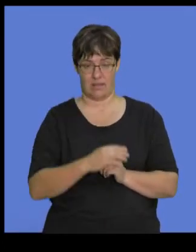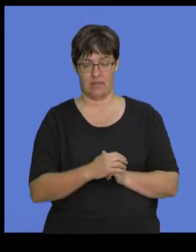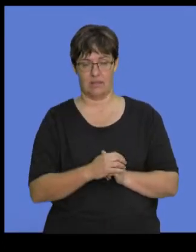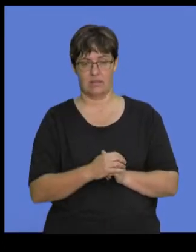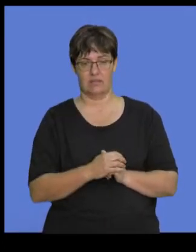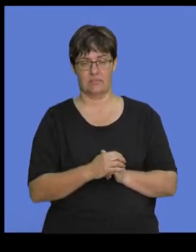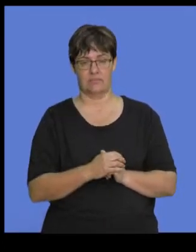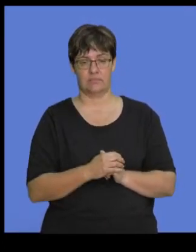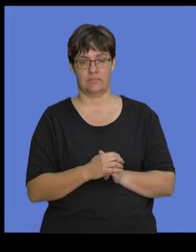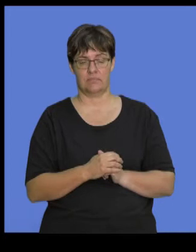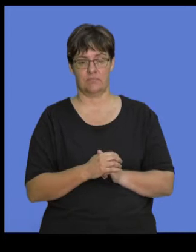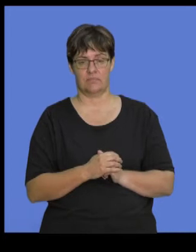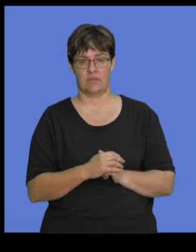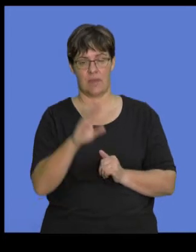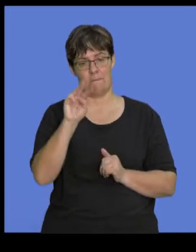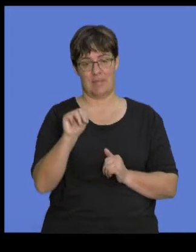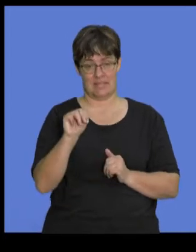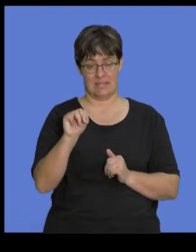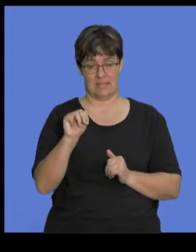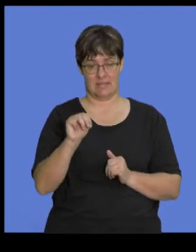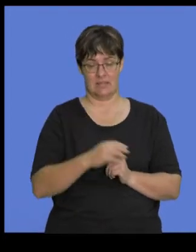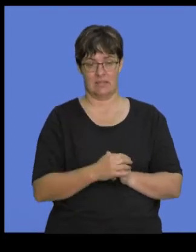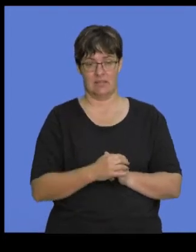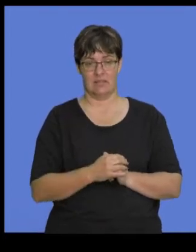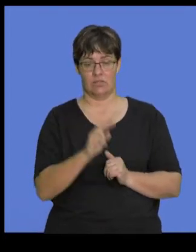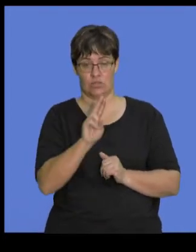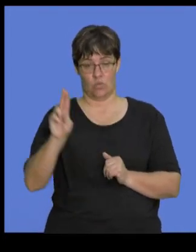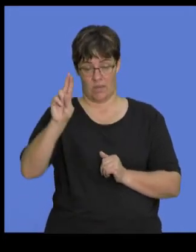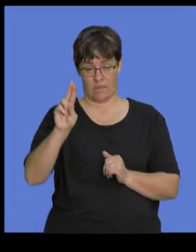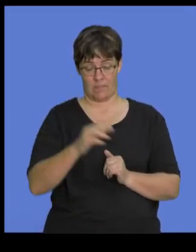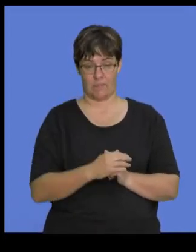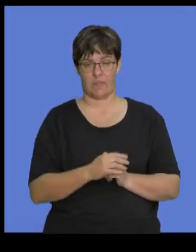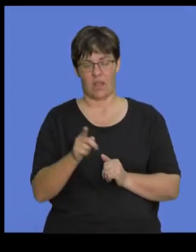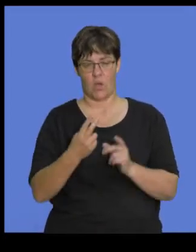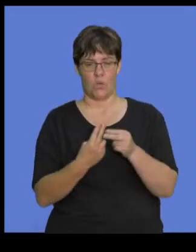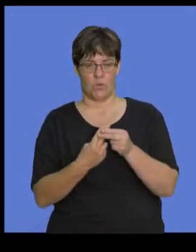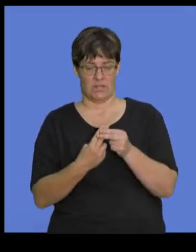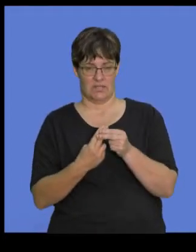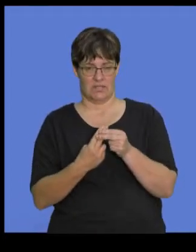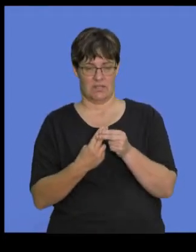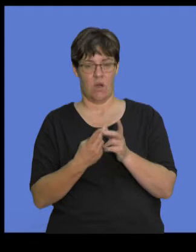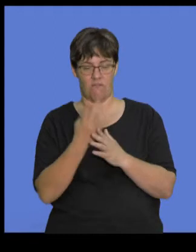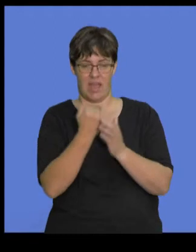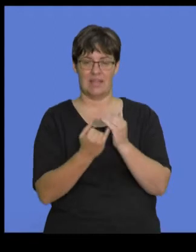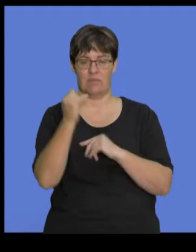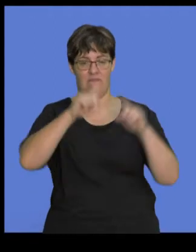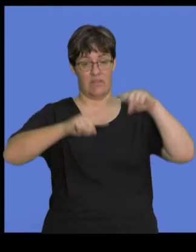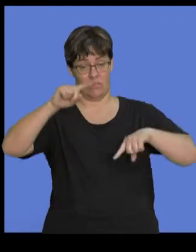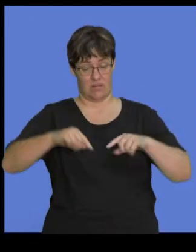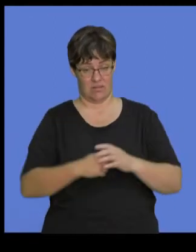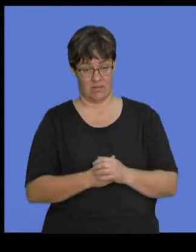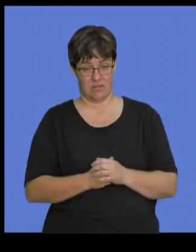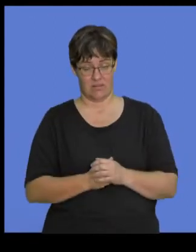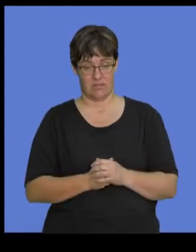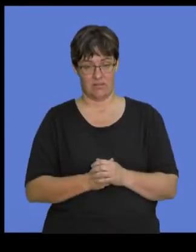right, which is R squared. This is in meters squared, right? Those are the units of our independent